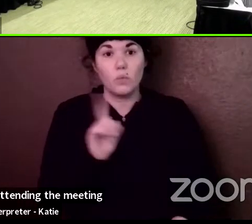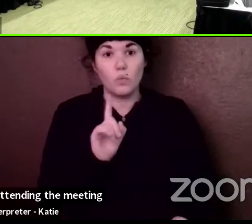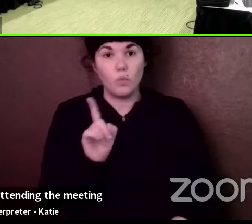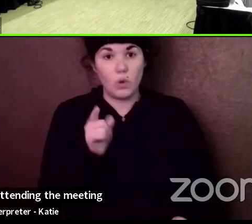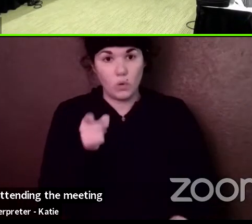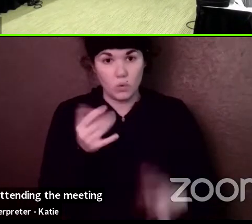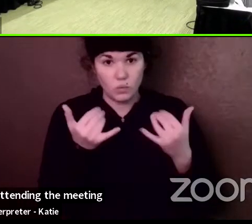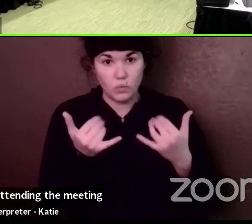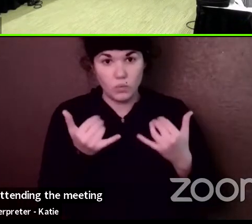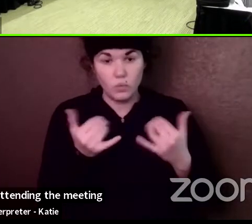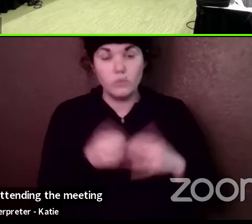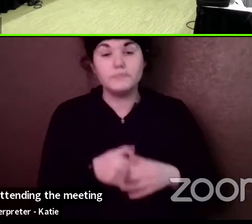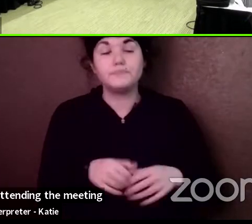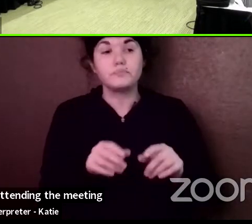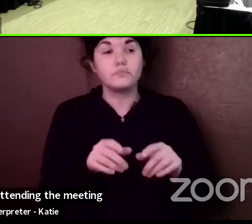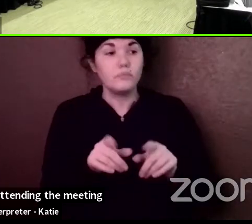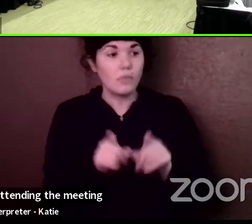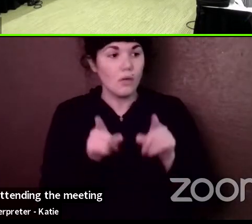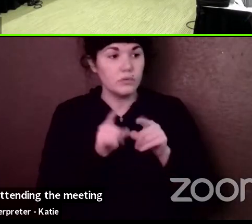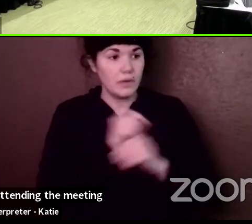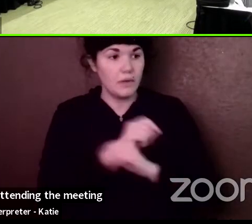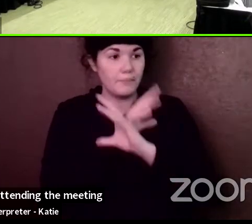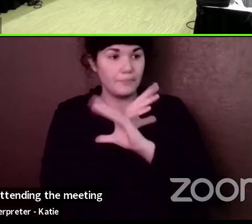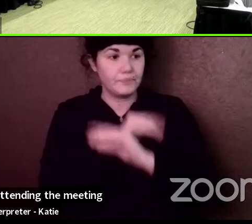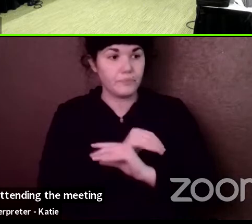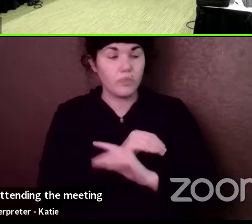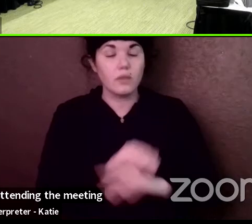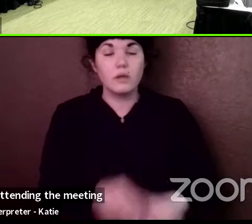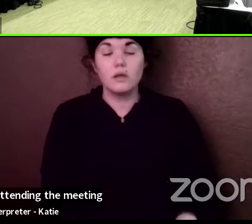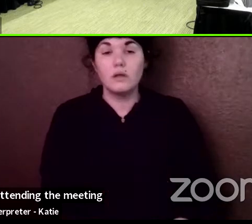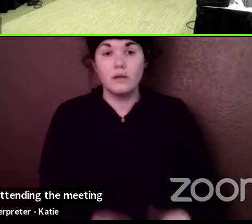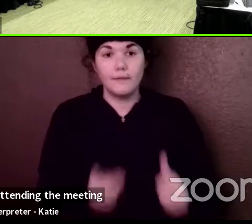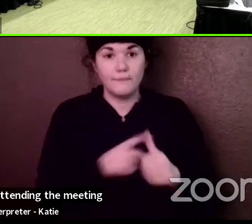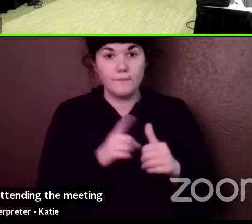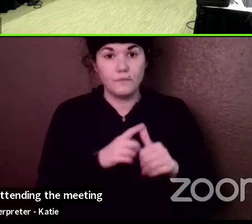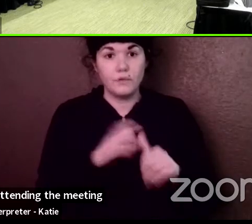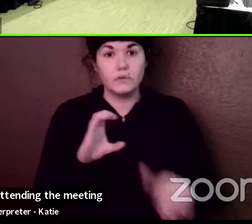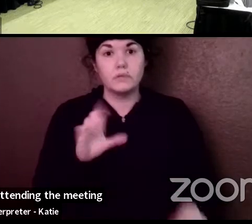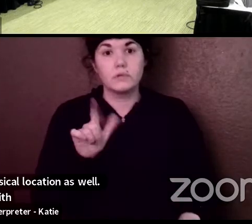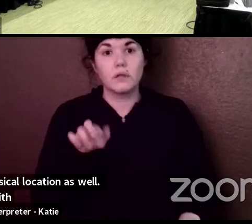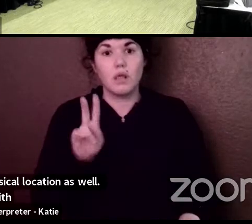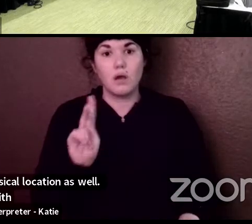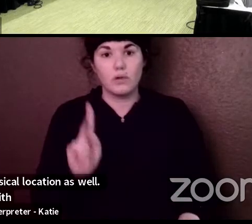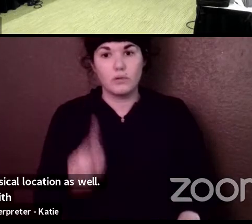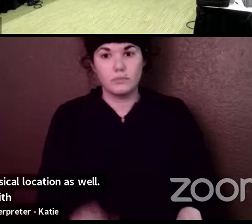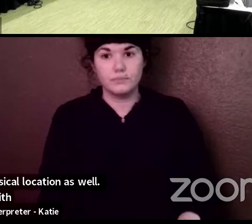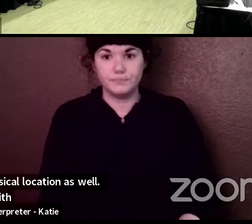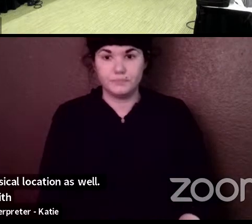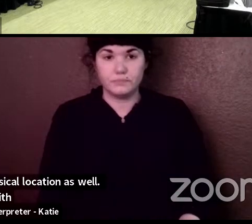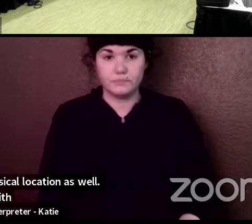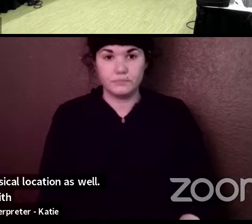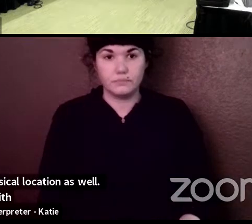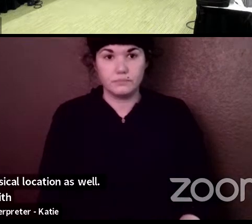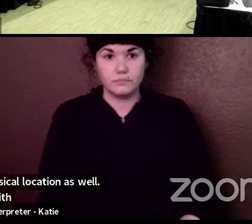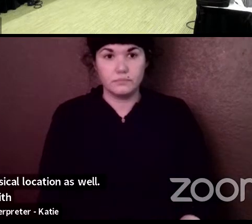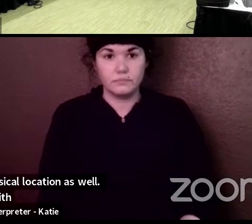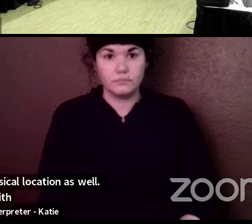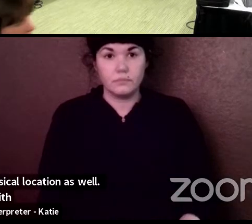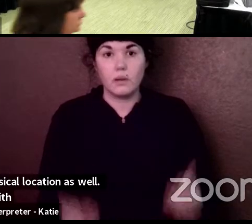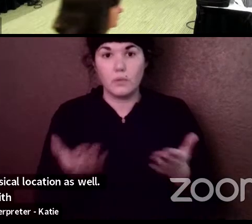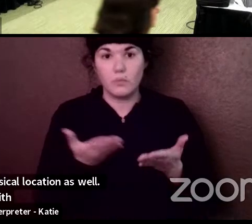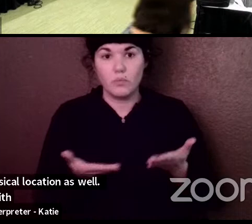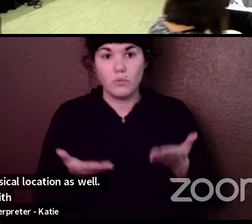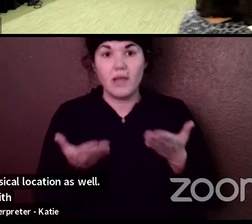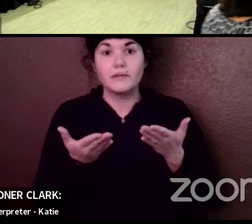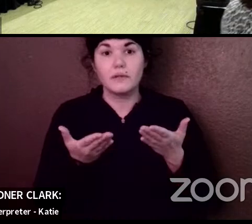remotely as well as your physical location i'll start with doug clark i'm present